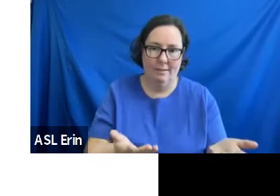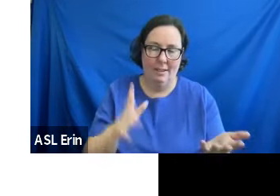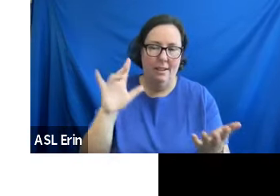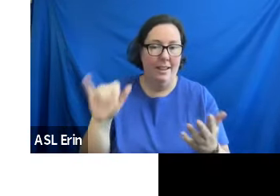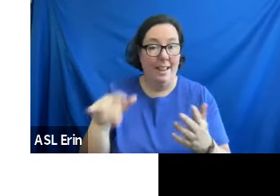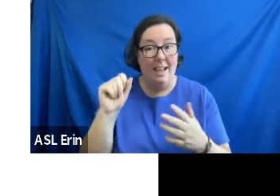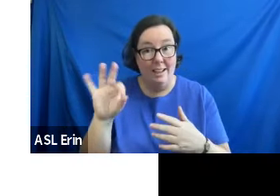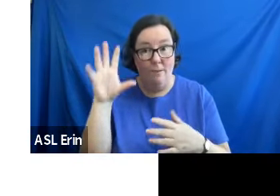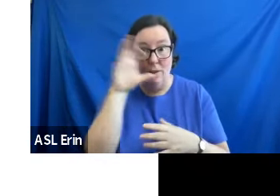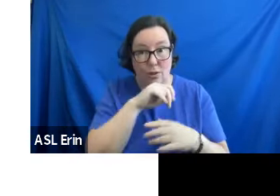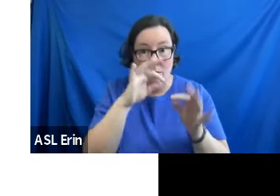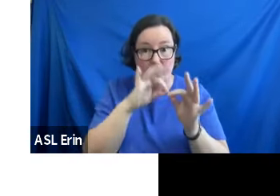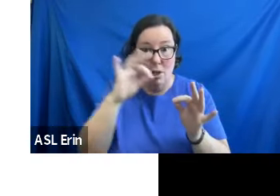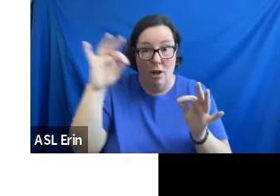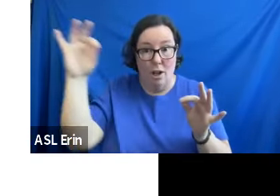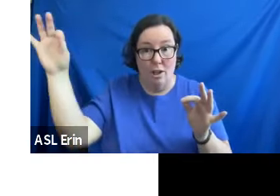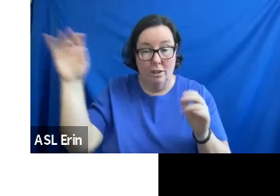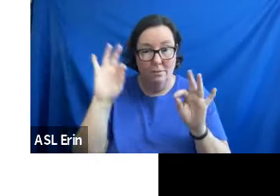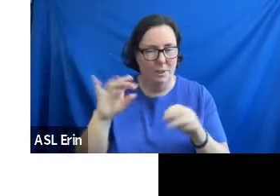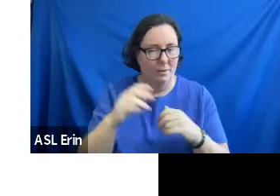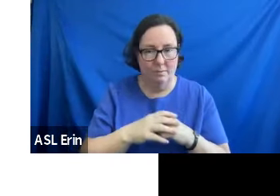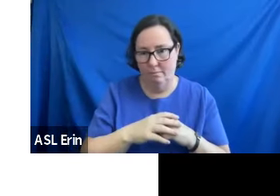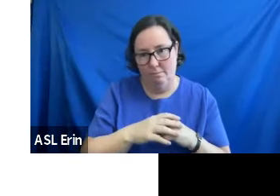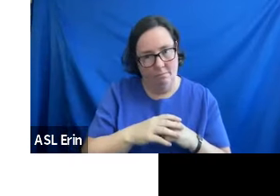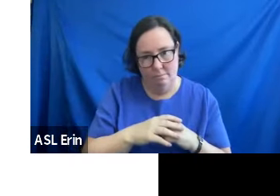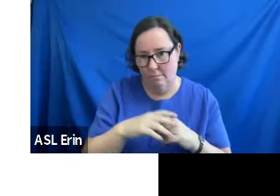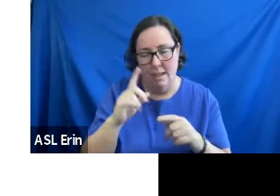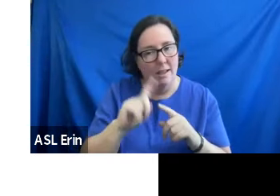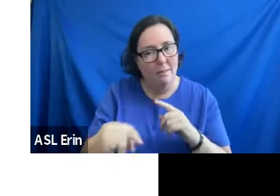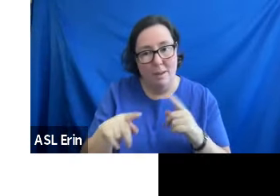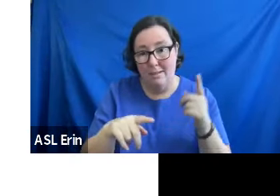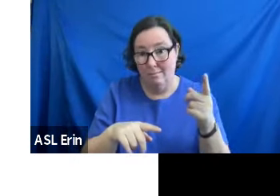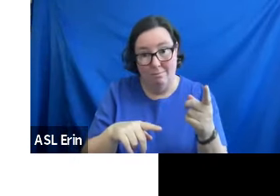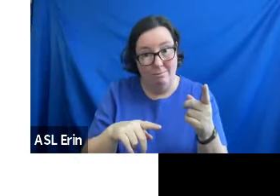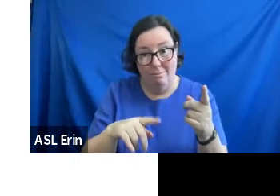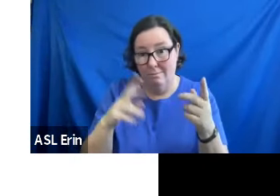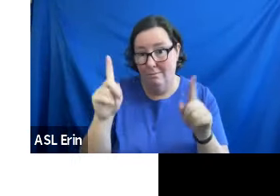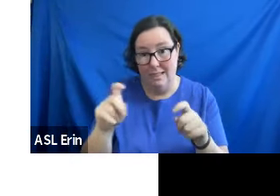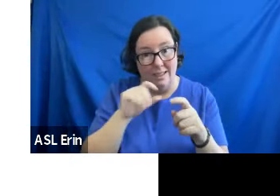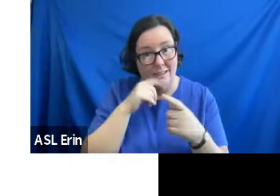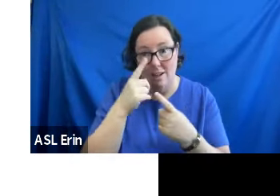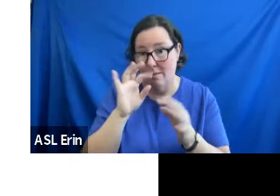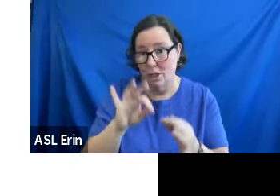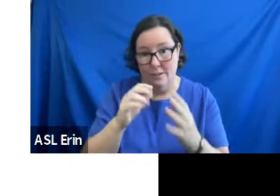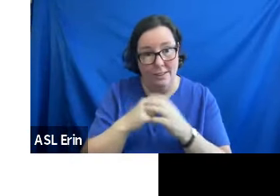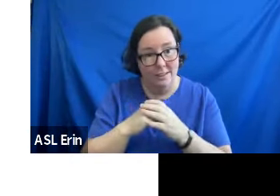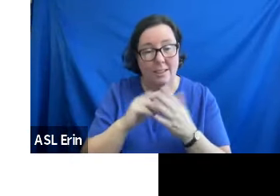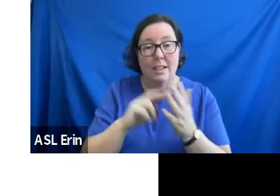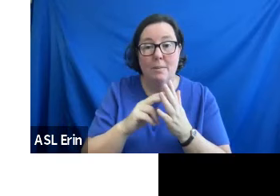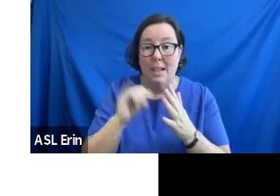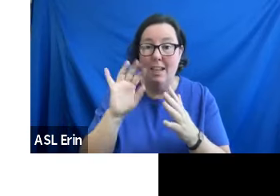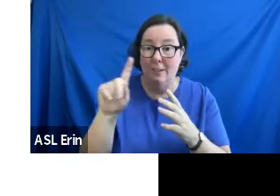selecting for. When you do that with an imperfect predictor, you see what happens in this